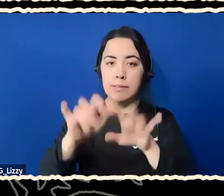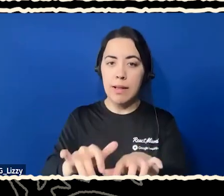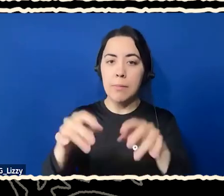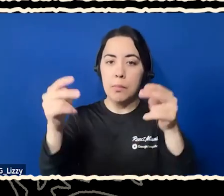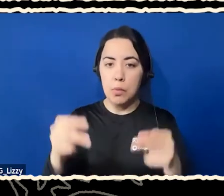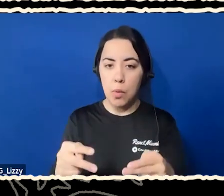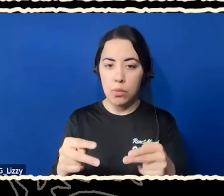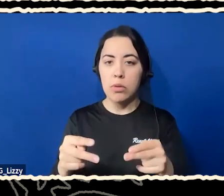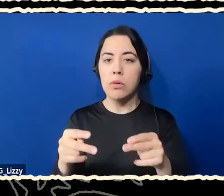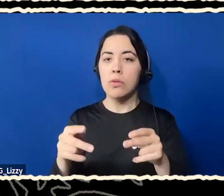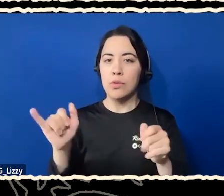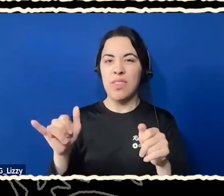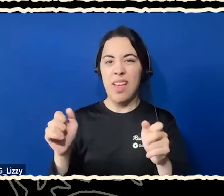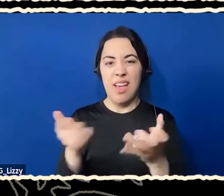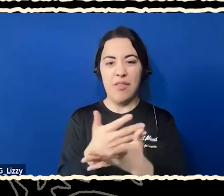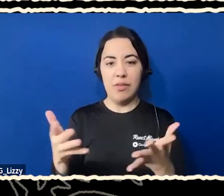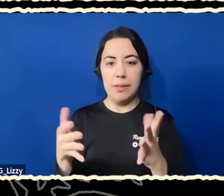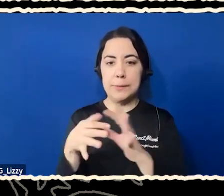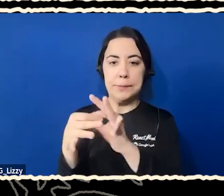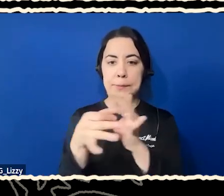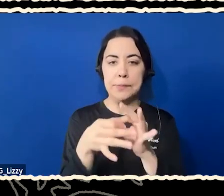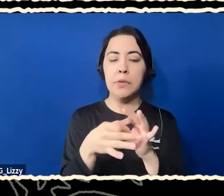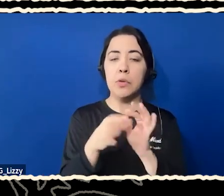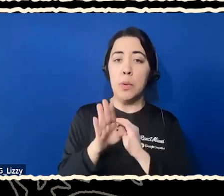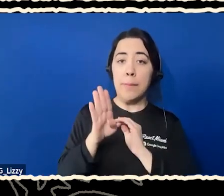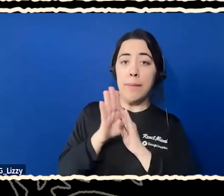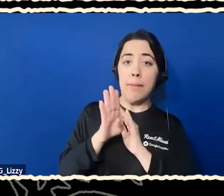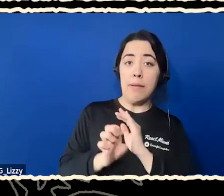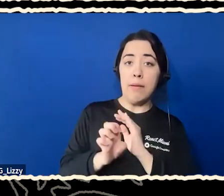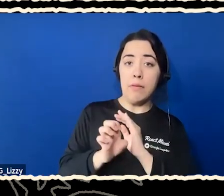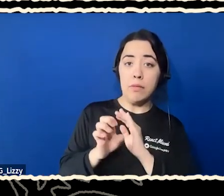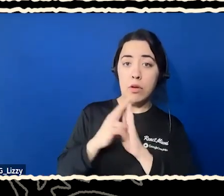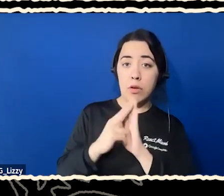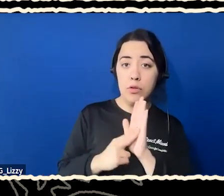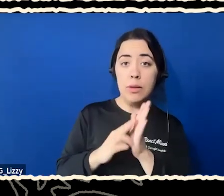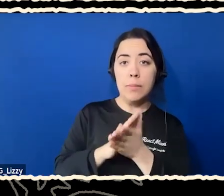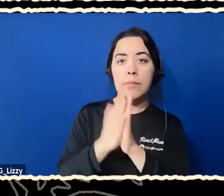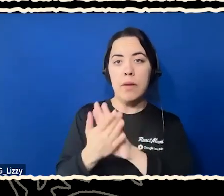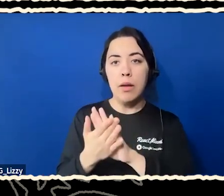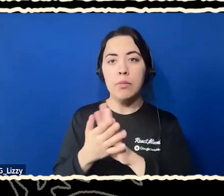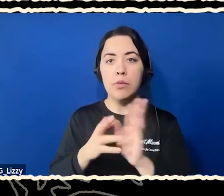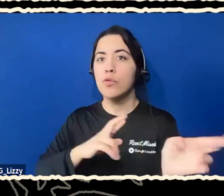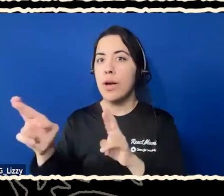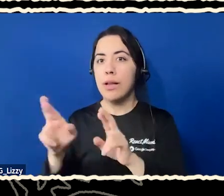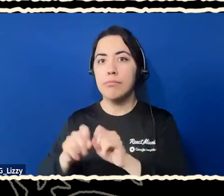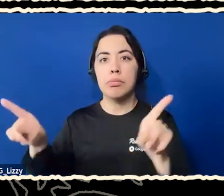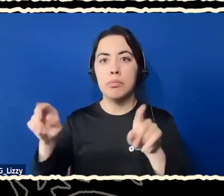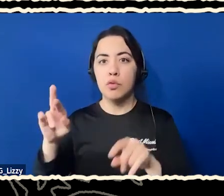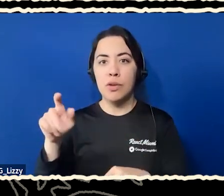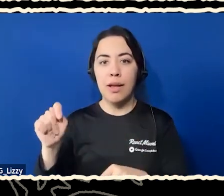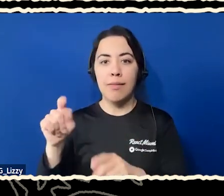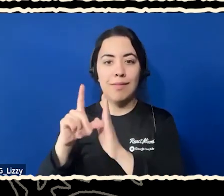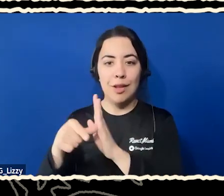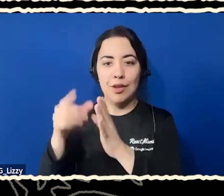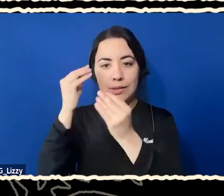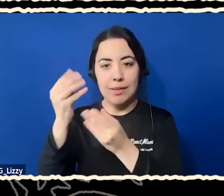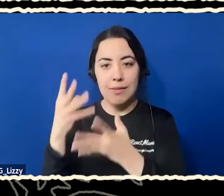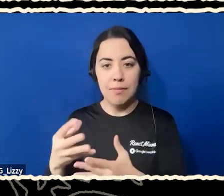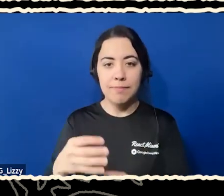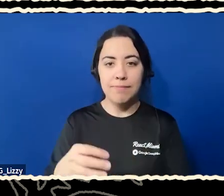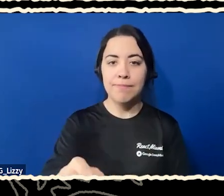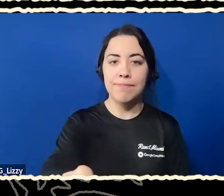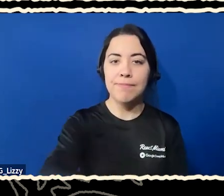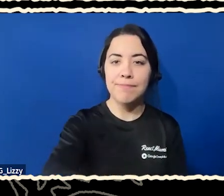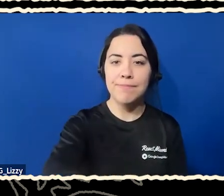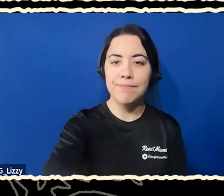be HeyAPI turns your backend contract into a React-ready data layer. So what problem are